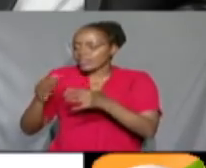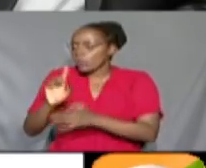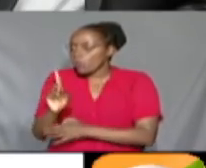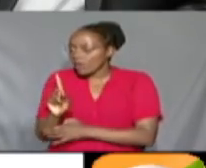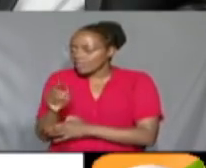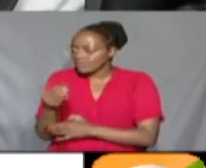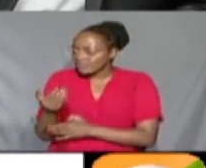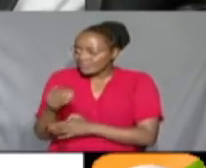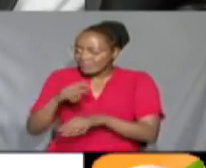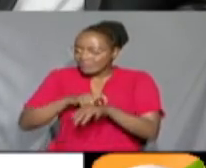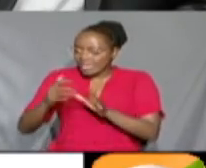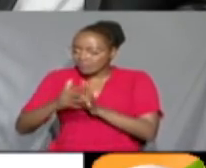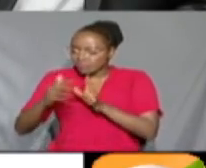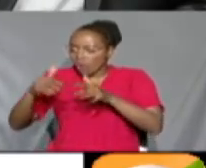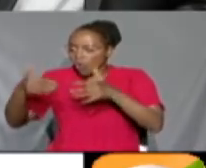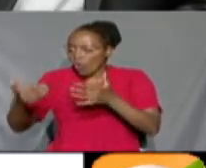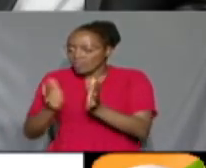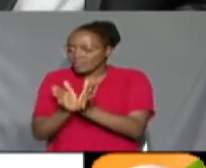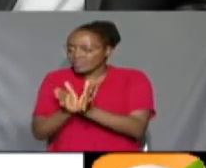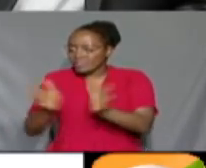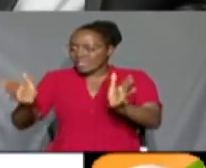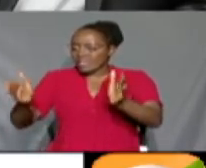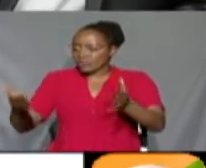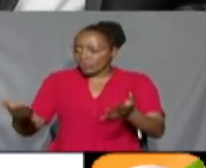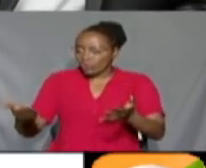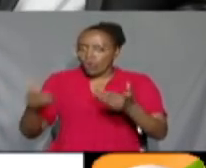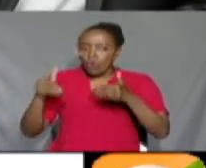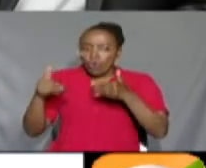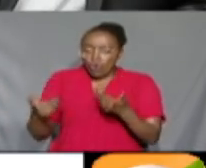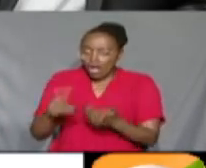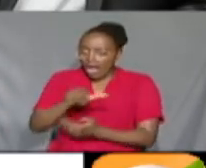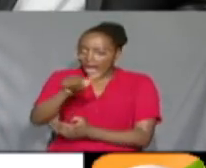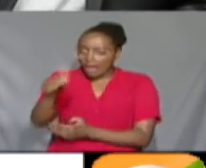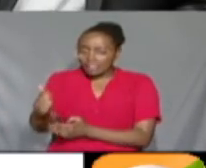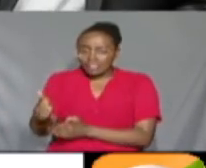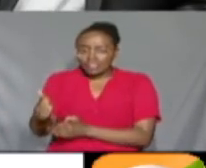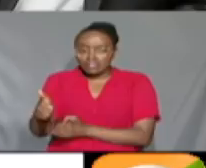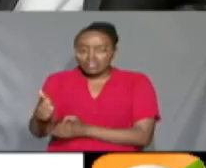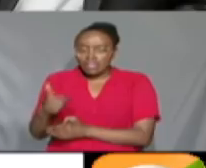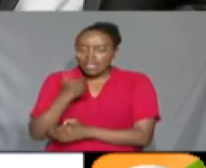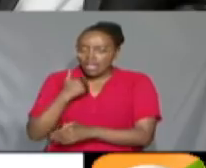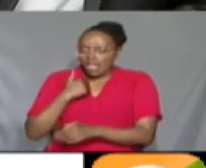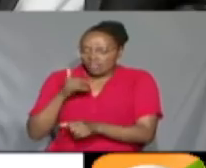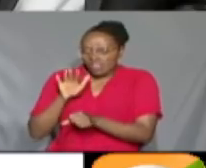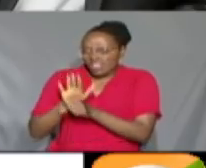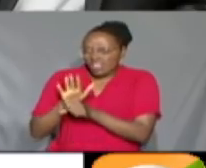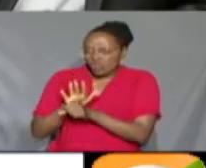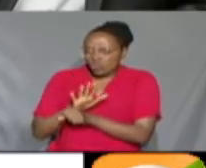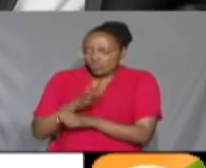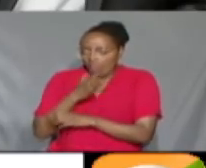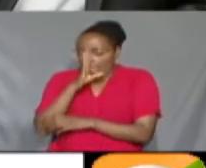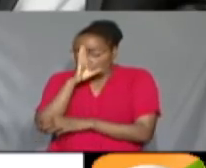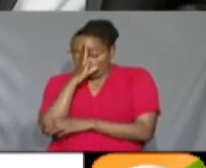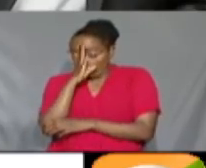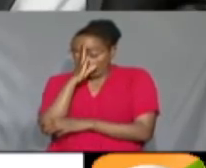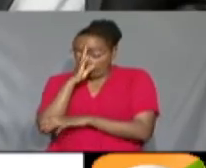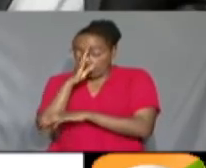an indefinite period? Is it wide open? And as I said in my intro, there's definitely a lot of uncertainty about the way